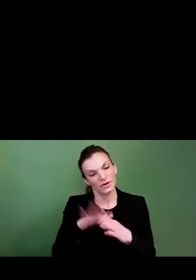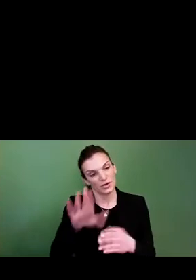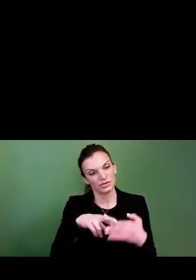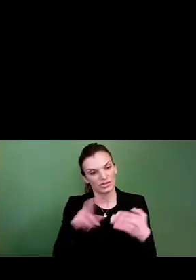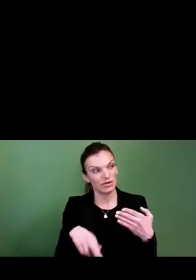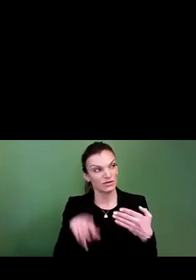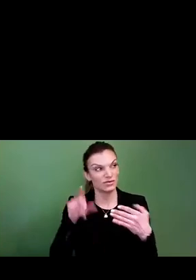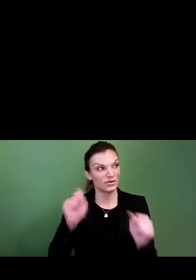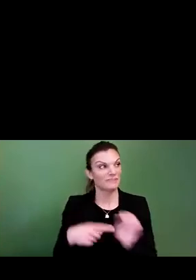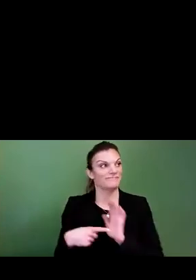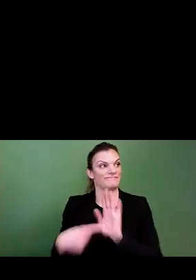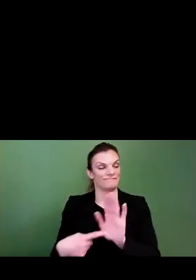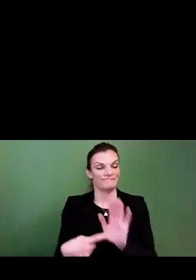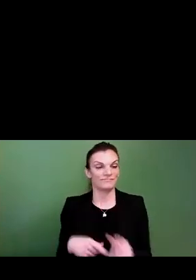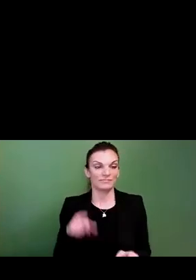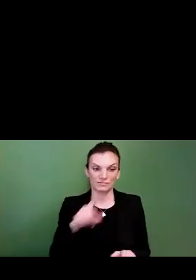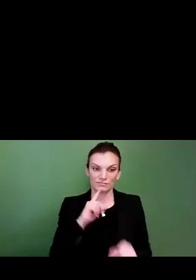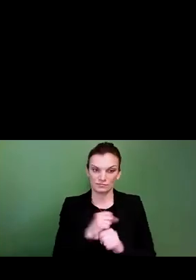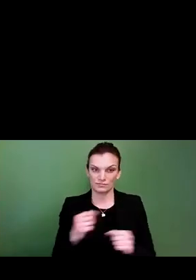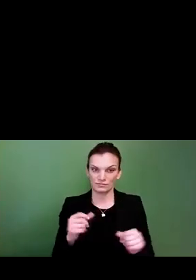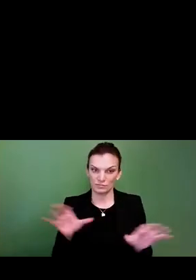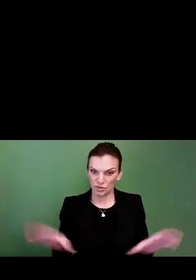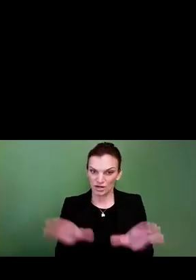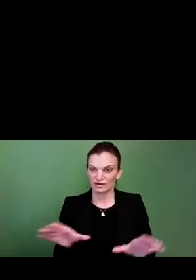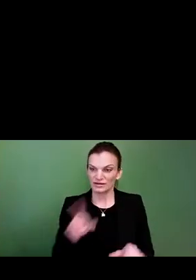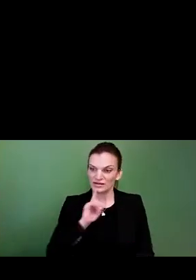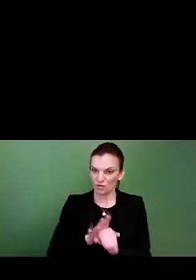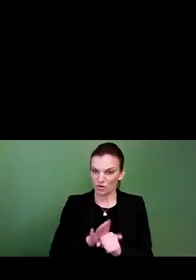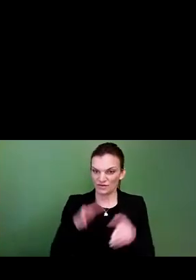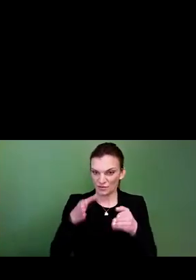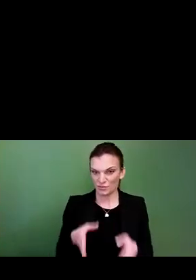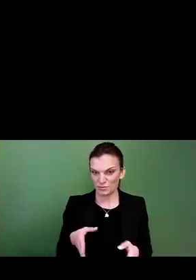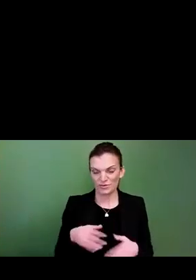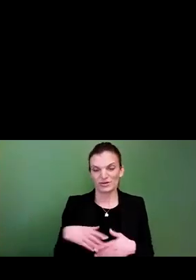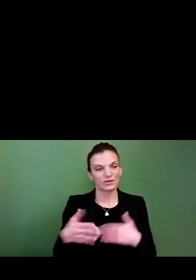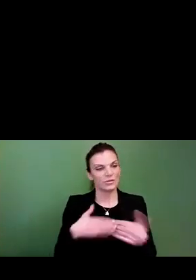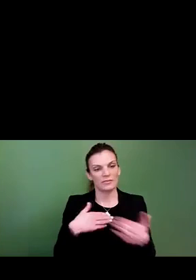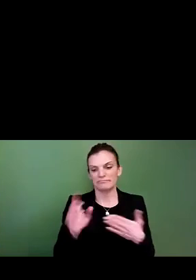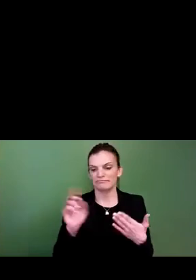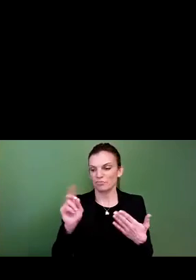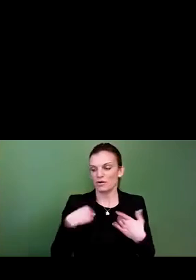be able to demonstrate that you're a productive and devoted employee, no matter where you are.